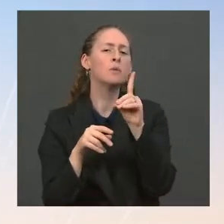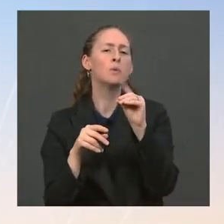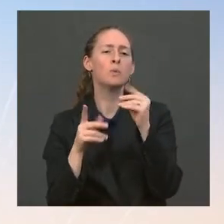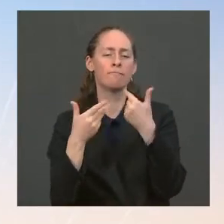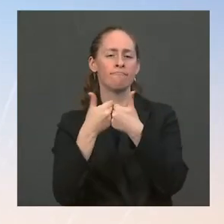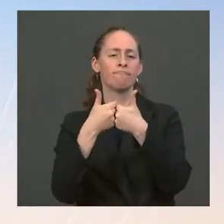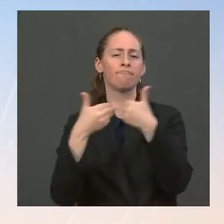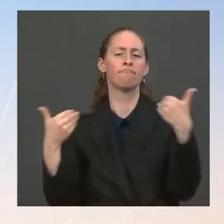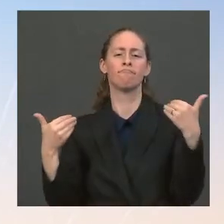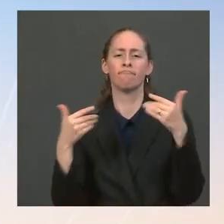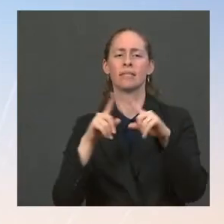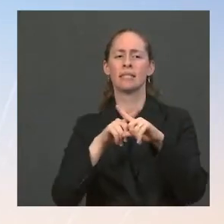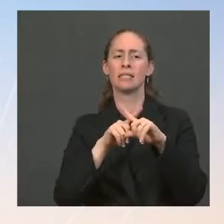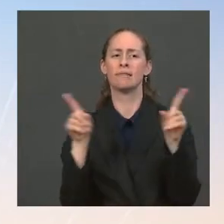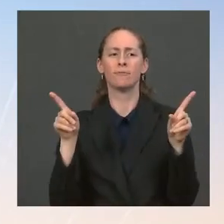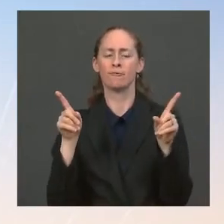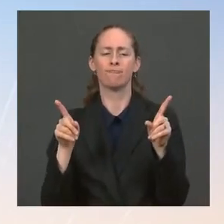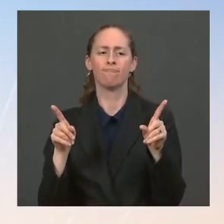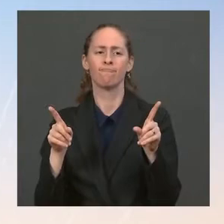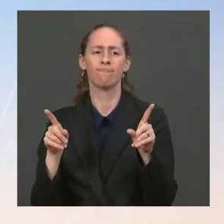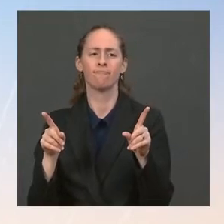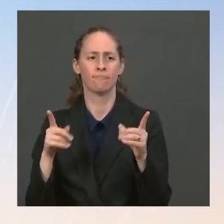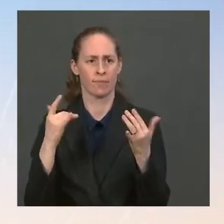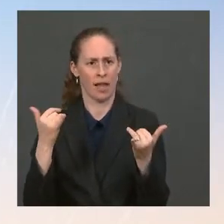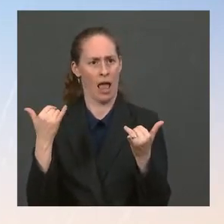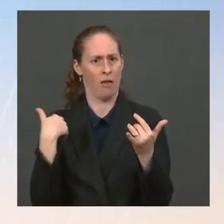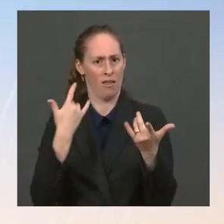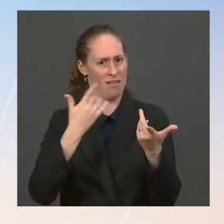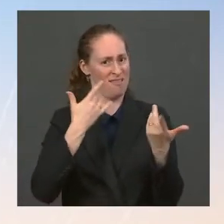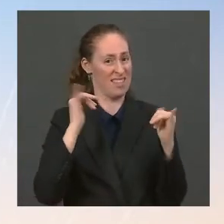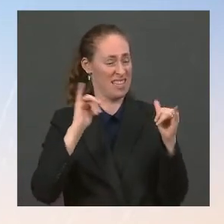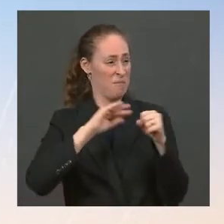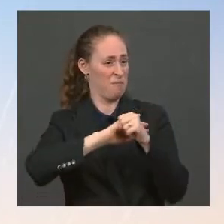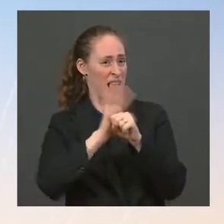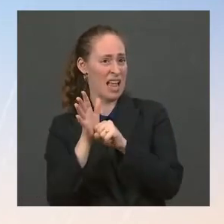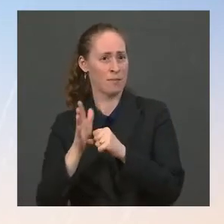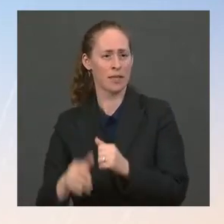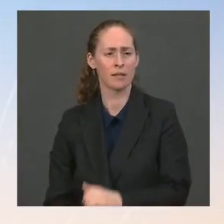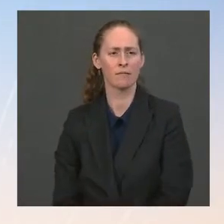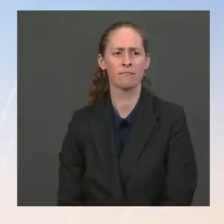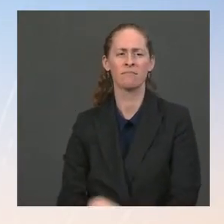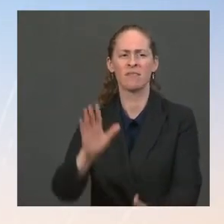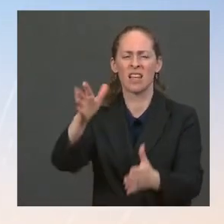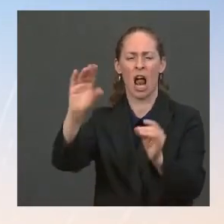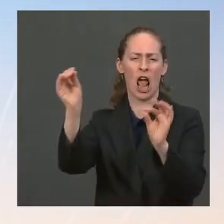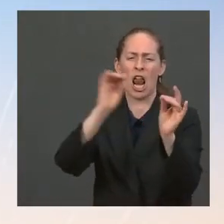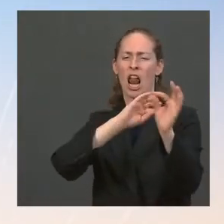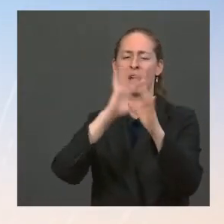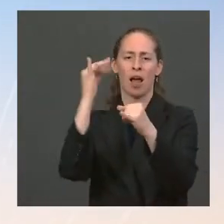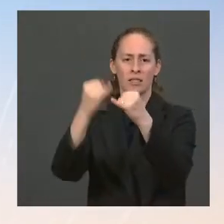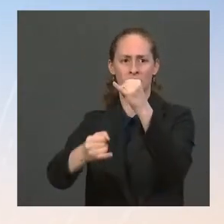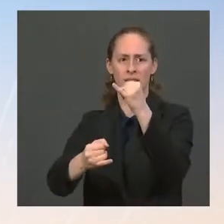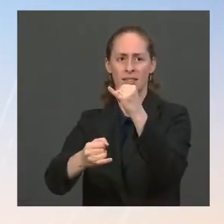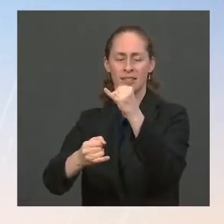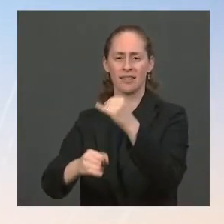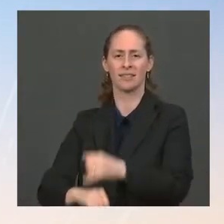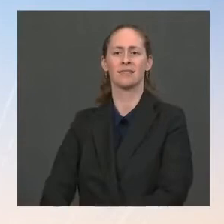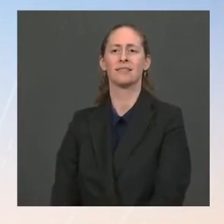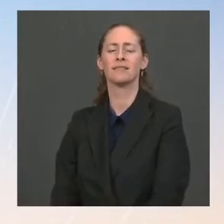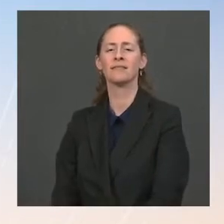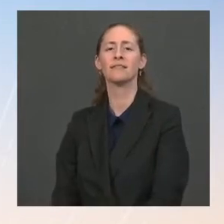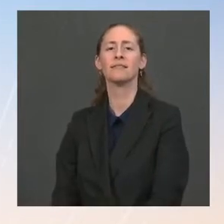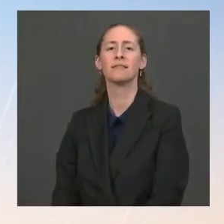policy that we would embrace. Okay, Rachel, last one. Go ahead, Rachel. Secretary, thank you. We've all been civil here. Let's have the,